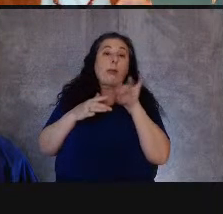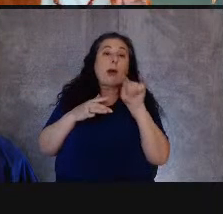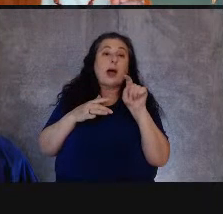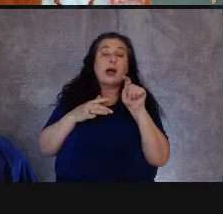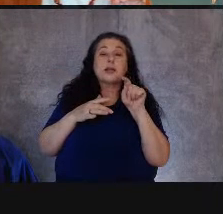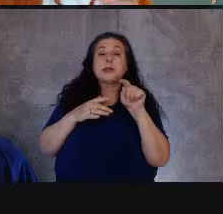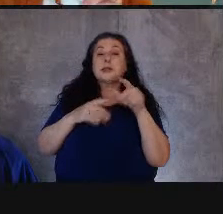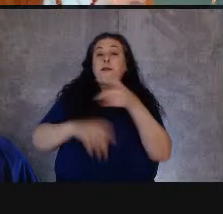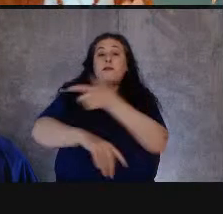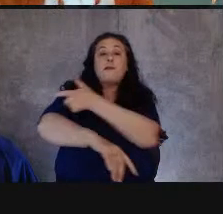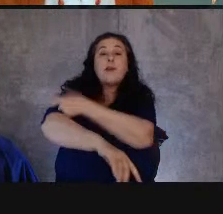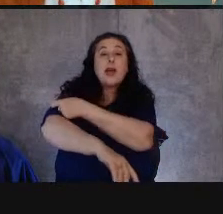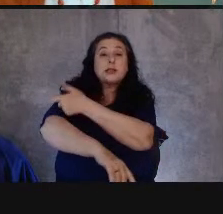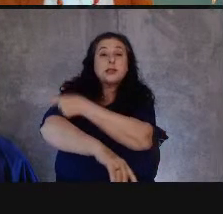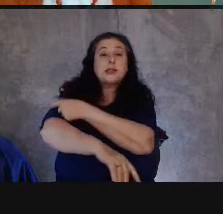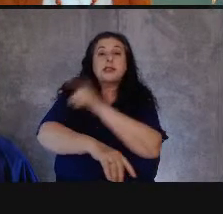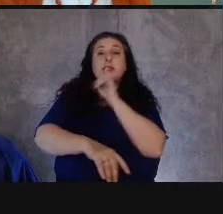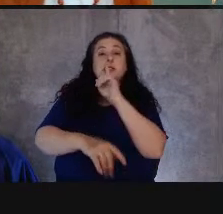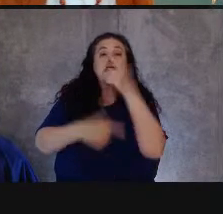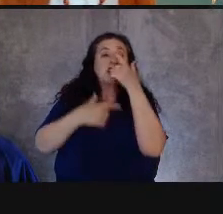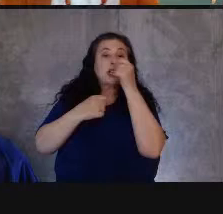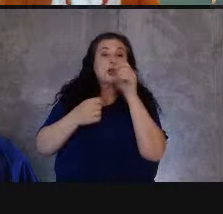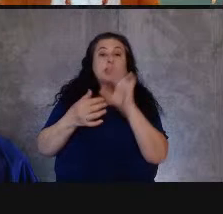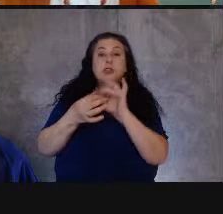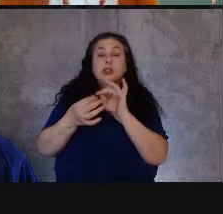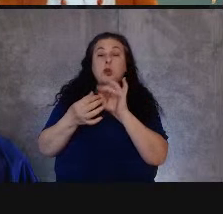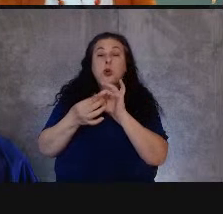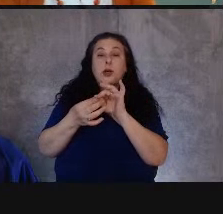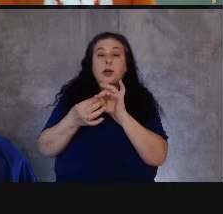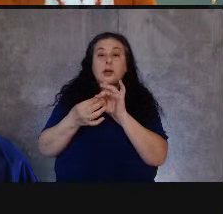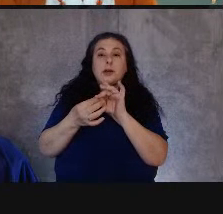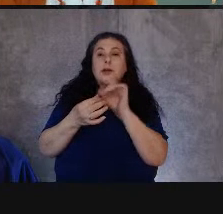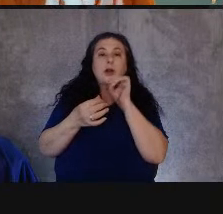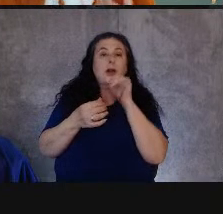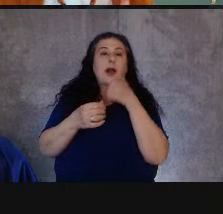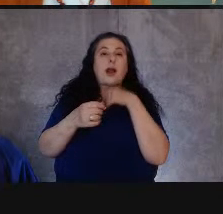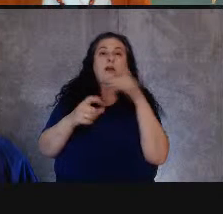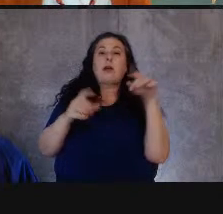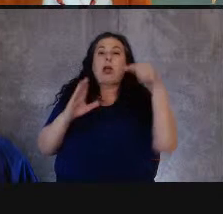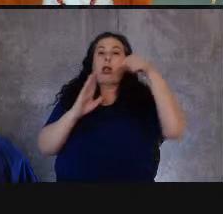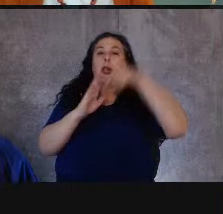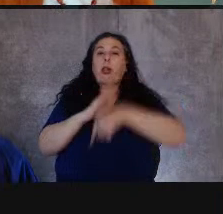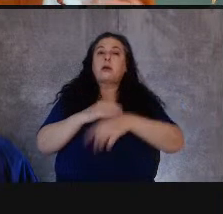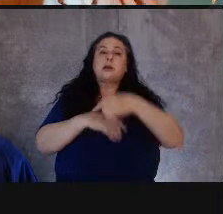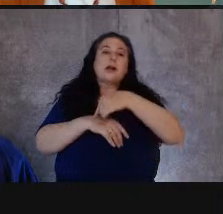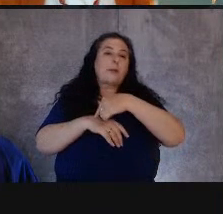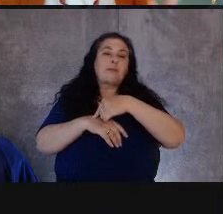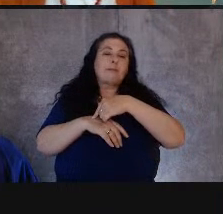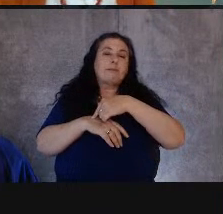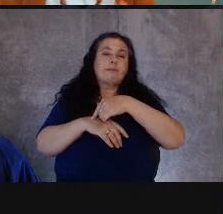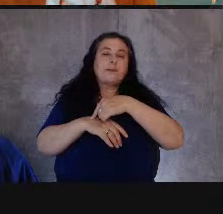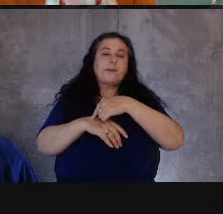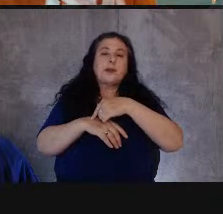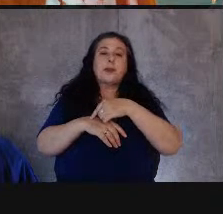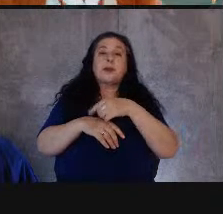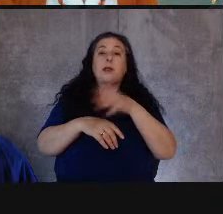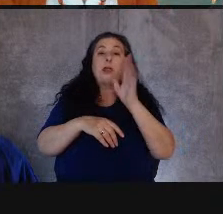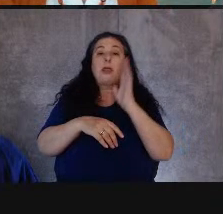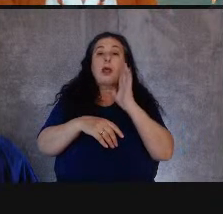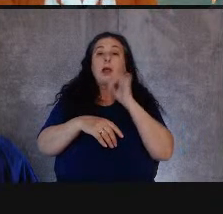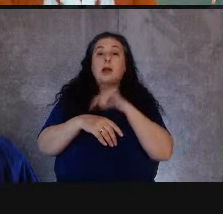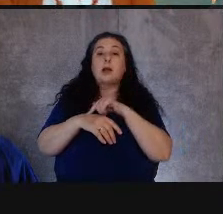vaccination is such an interesting story, and we really don't have time to go into it tonight, but it was